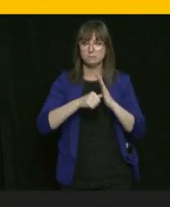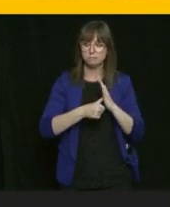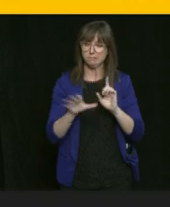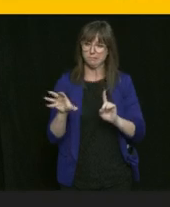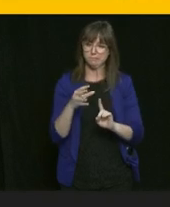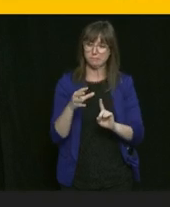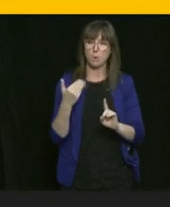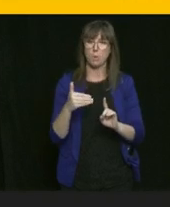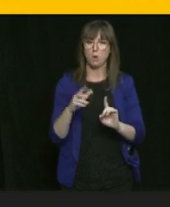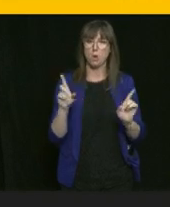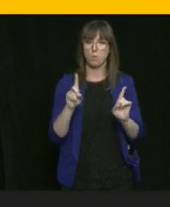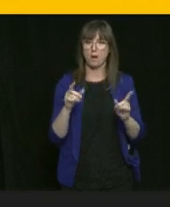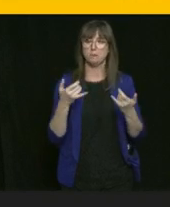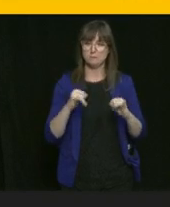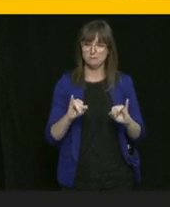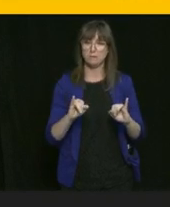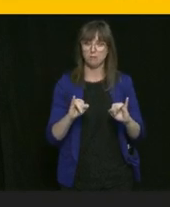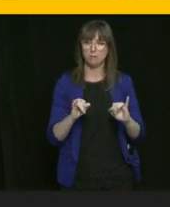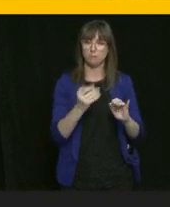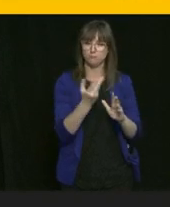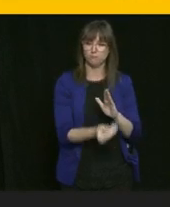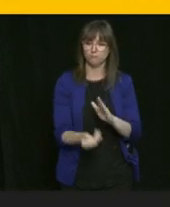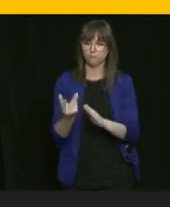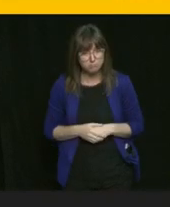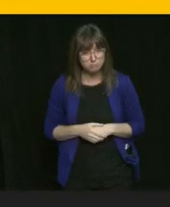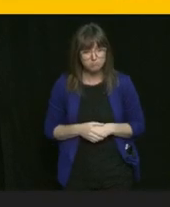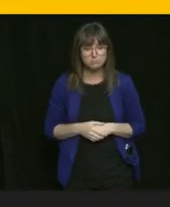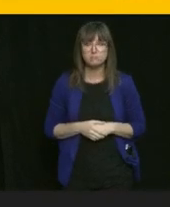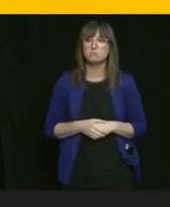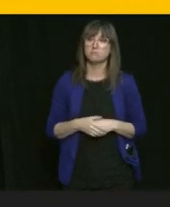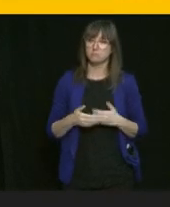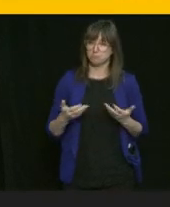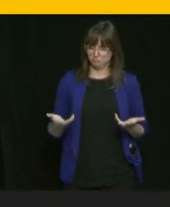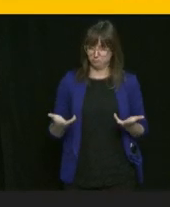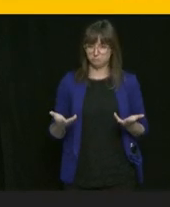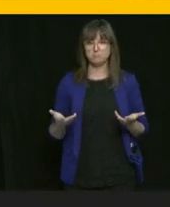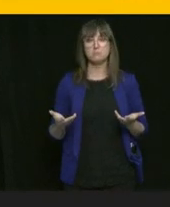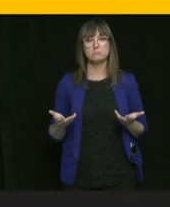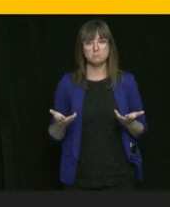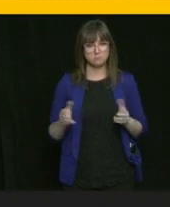amount of work there is still to do on things like how we have.